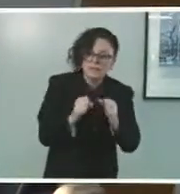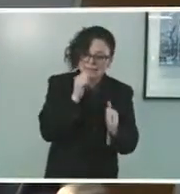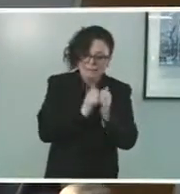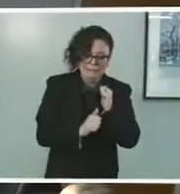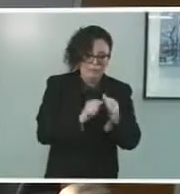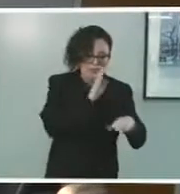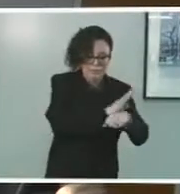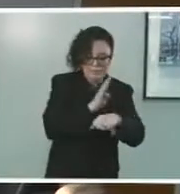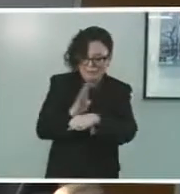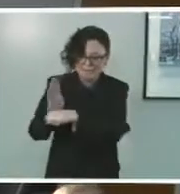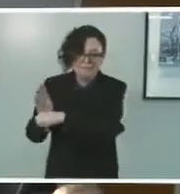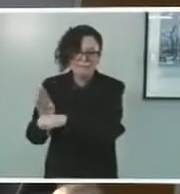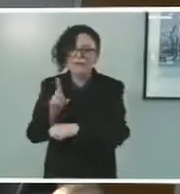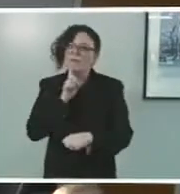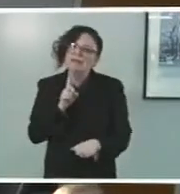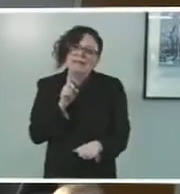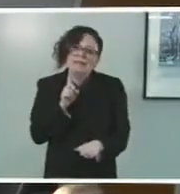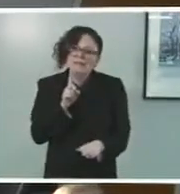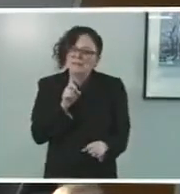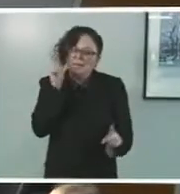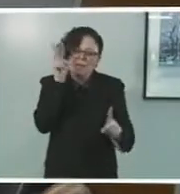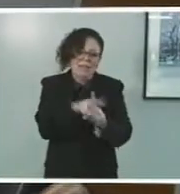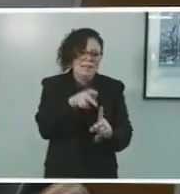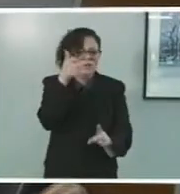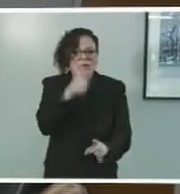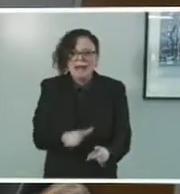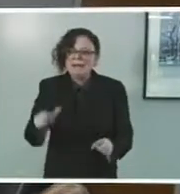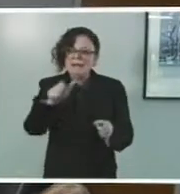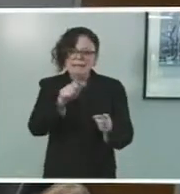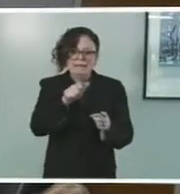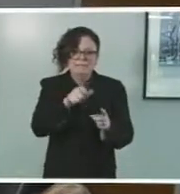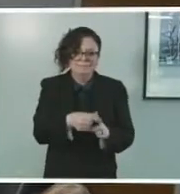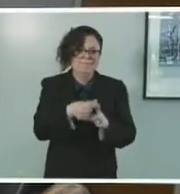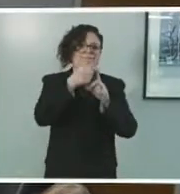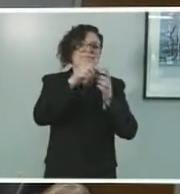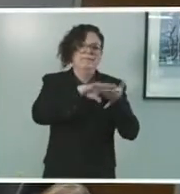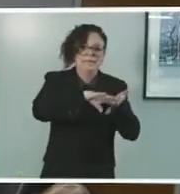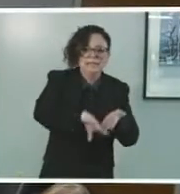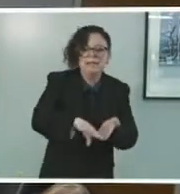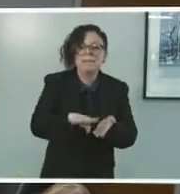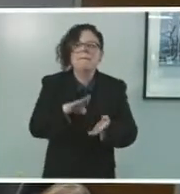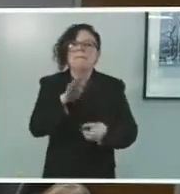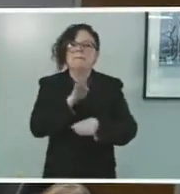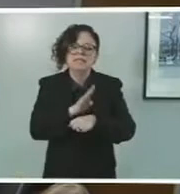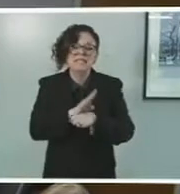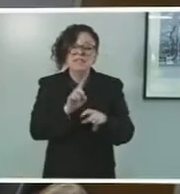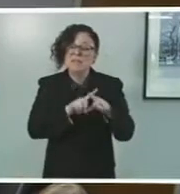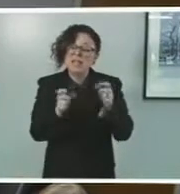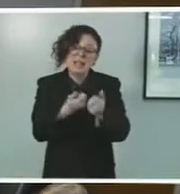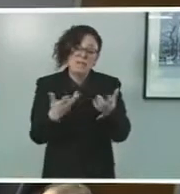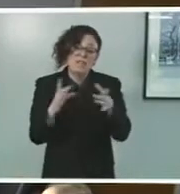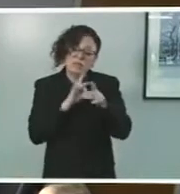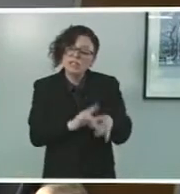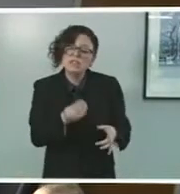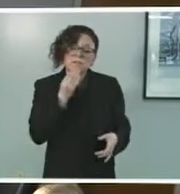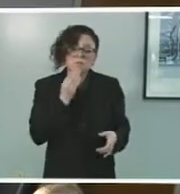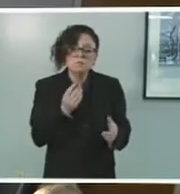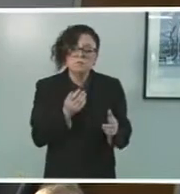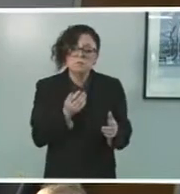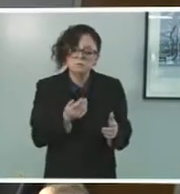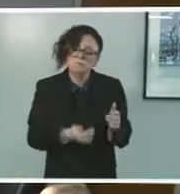applies to every exempt business regardless. But anything related to food for the most part. Okay. We talked